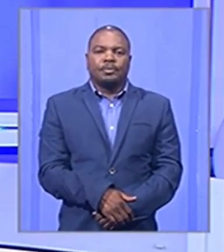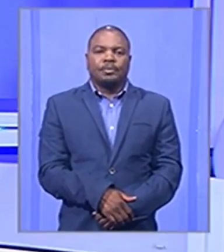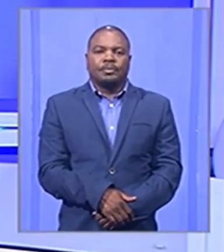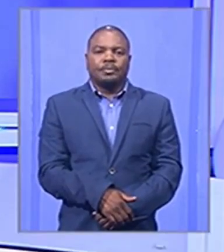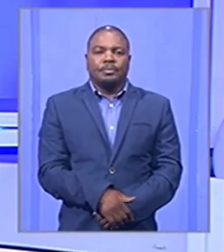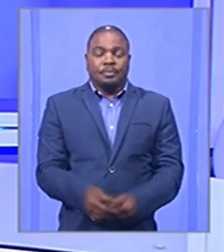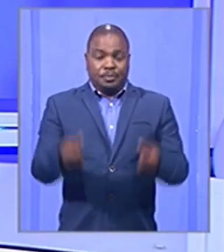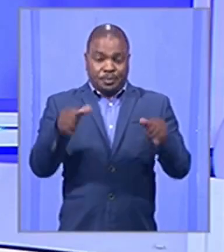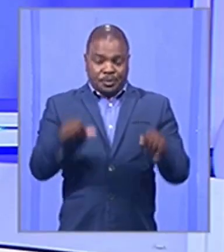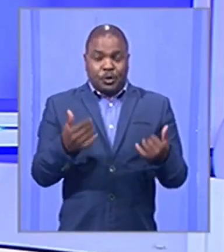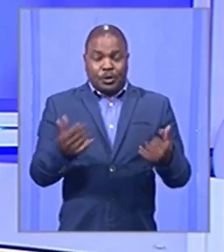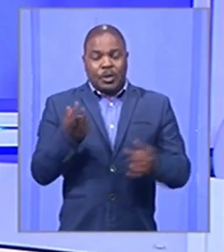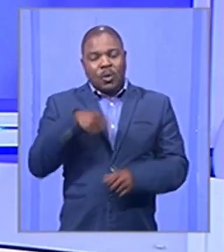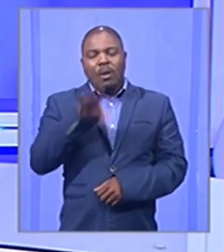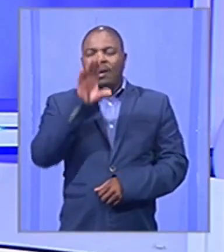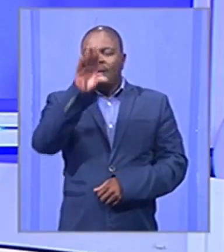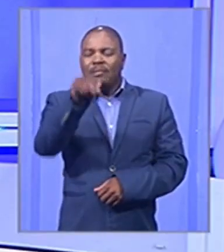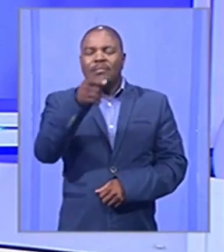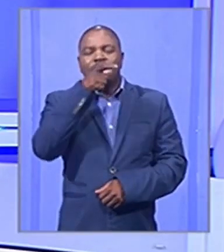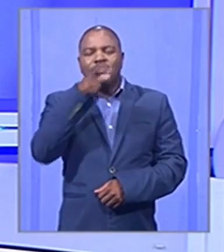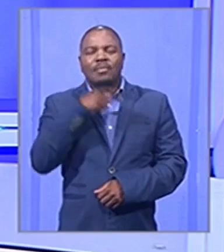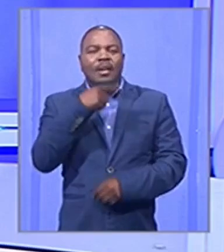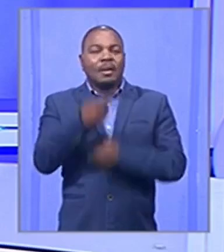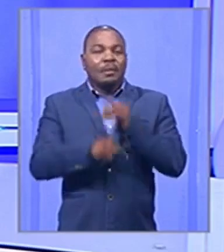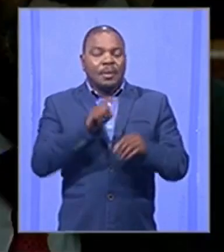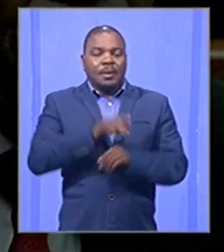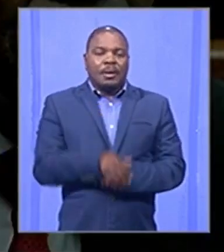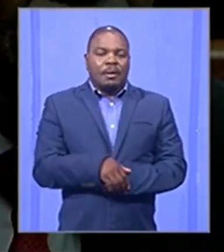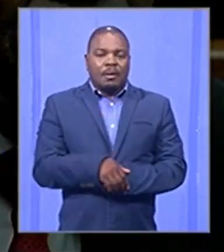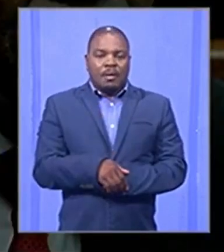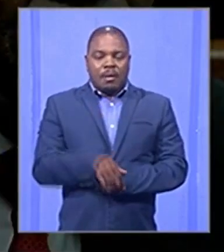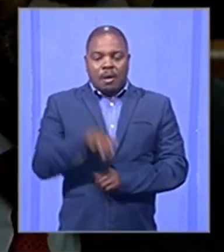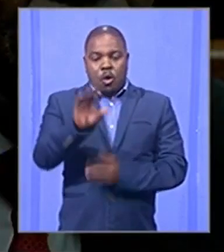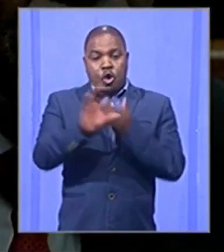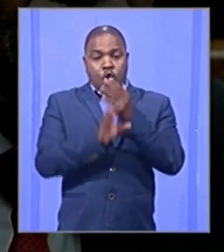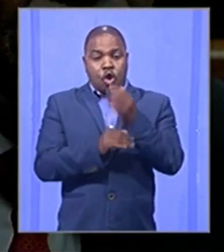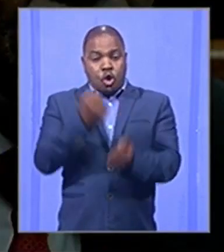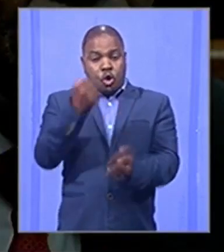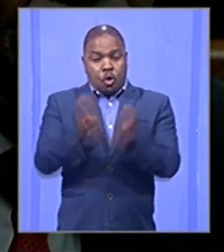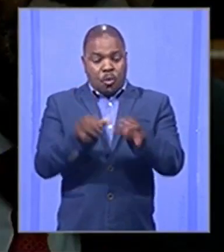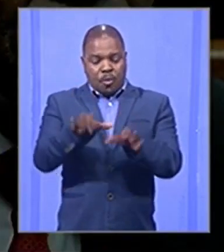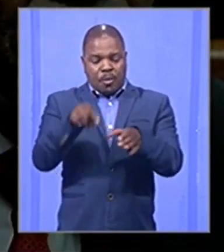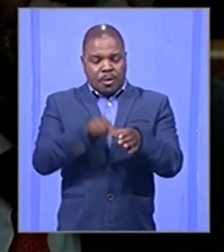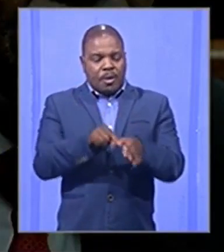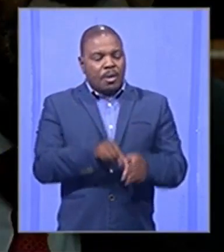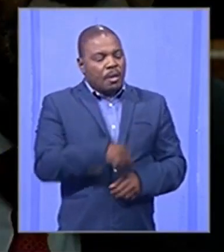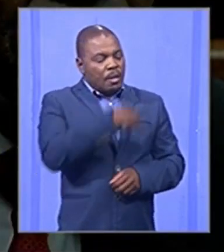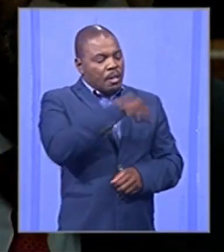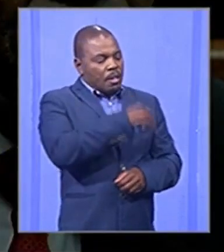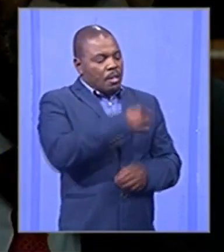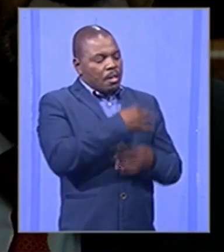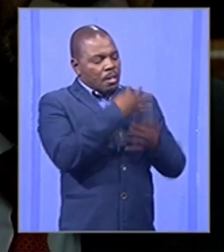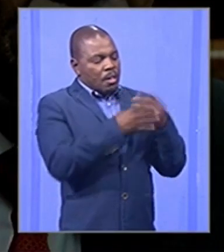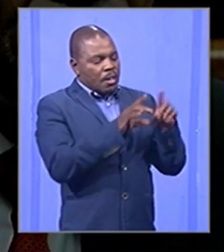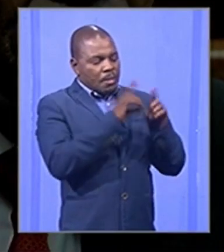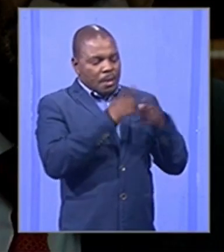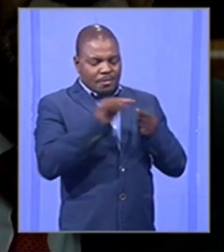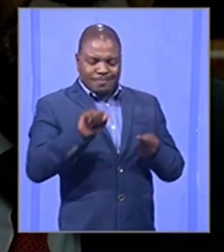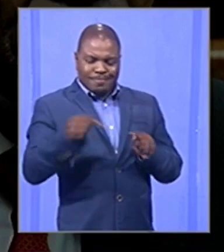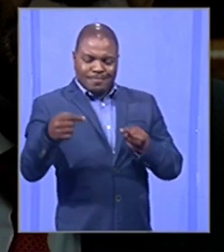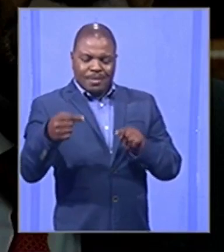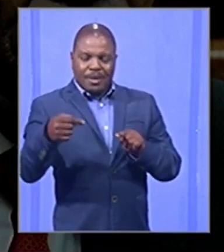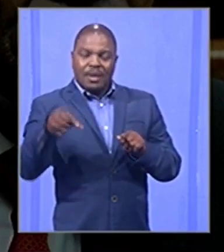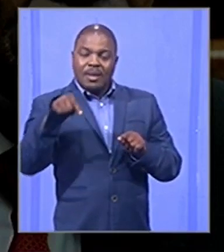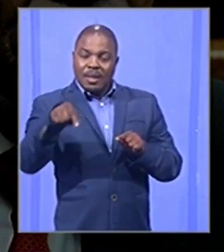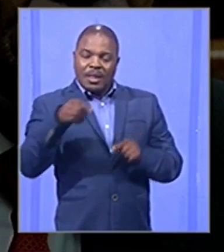Go sa le gale re lopile tshwaelo ya gago mo ntlheng ya gore kgotlatshekelo ya molaotheo e gapetse thoko kgetsi ya go gwetla katlholo ya boikuelo